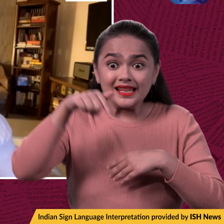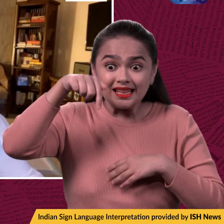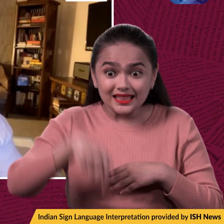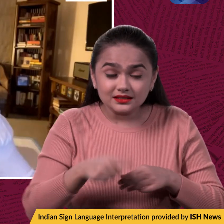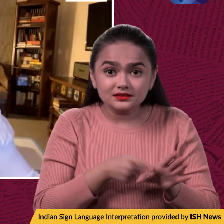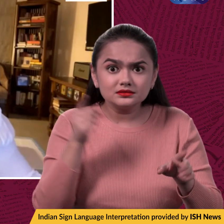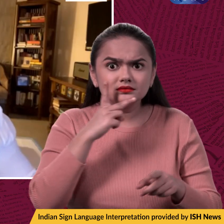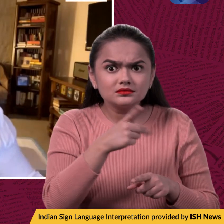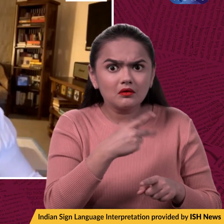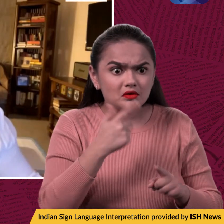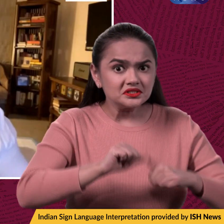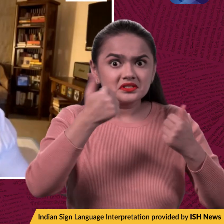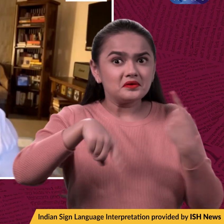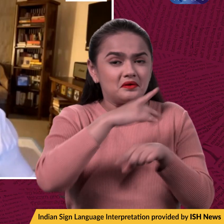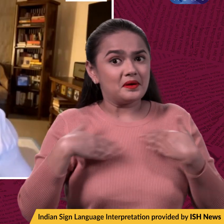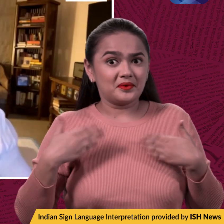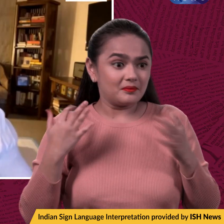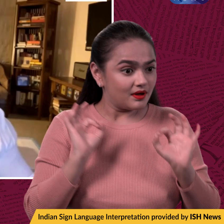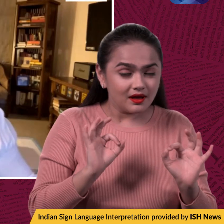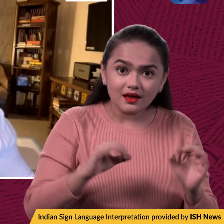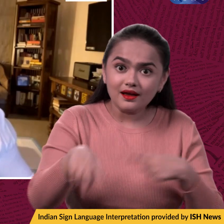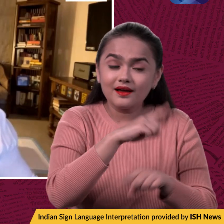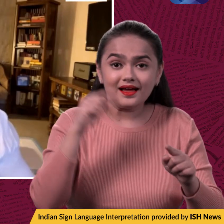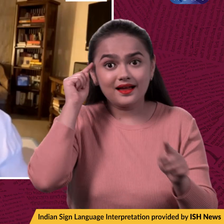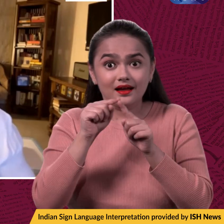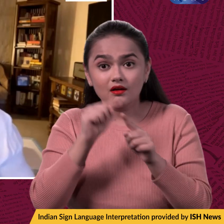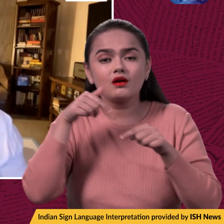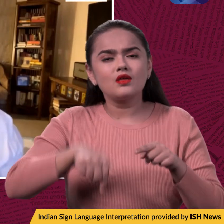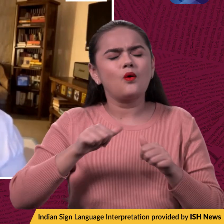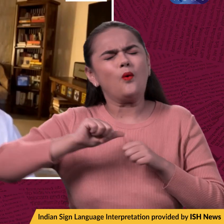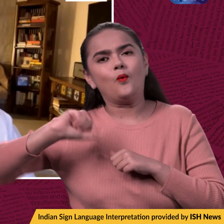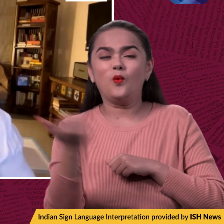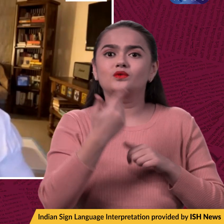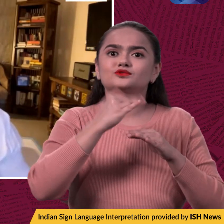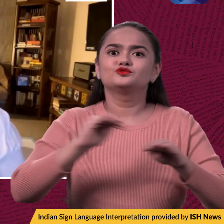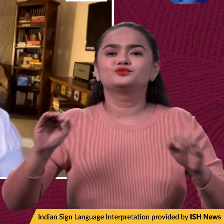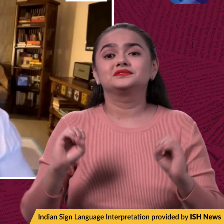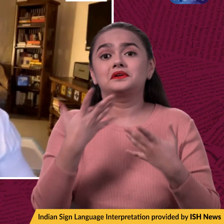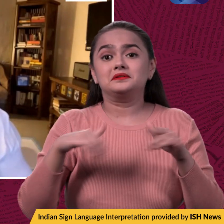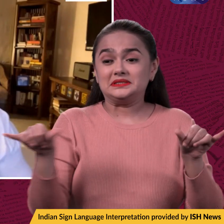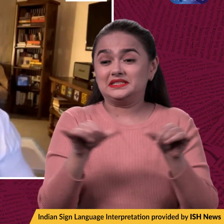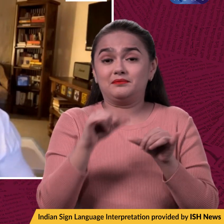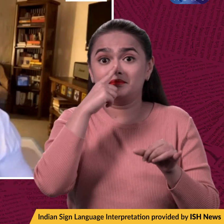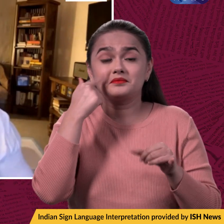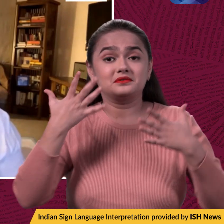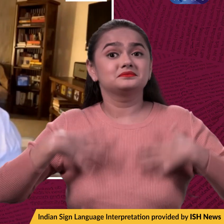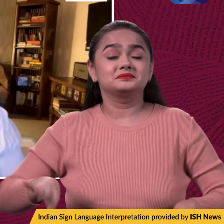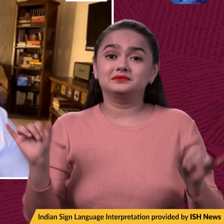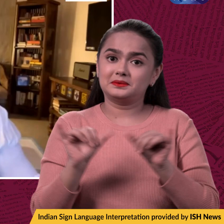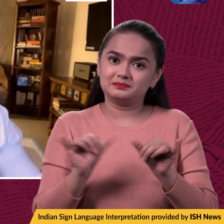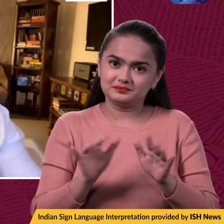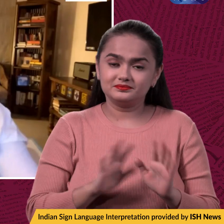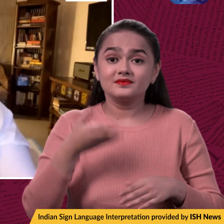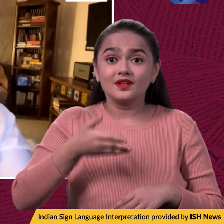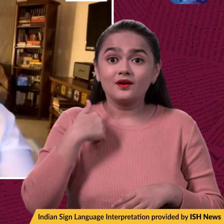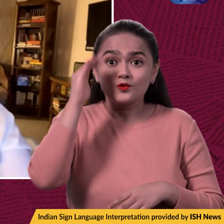this academic year. After it was a great success and lauded by everyone, it's now been implemented for everyone in the school. That